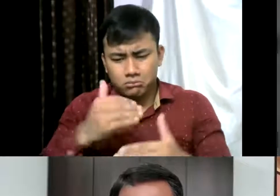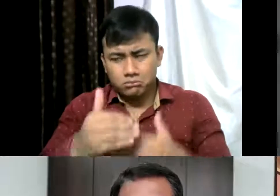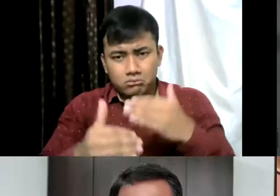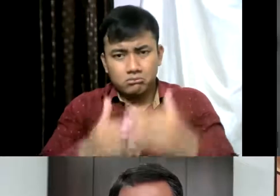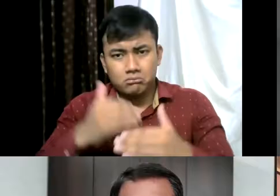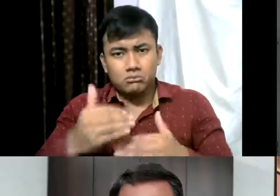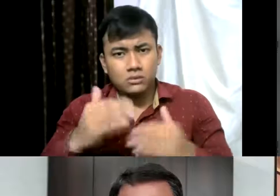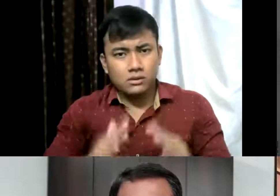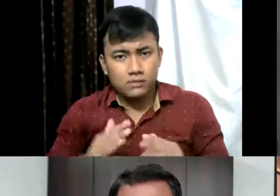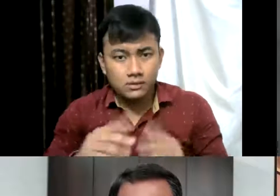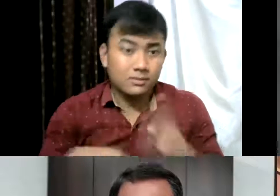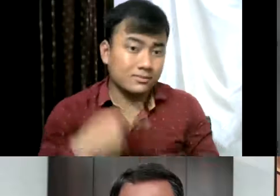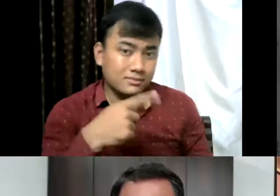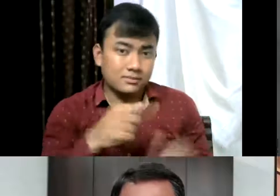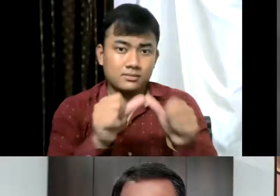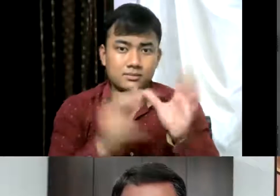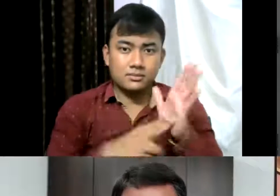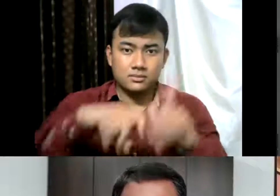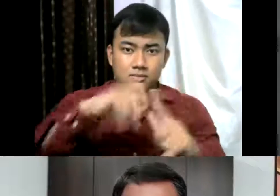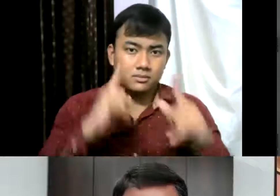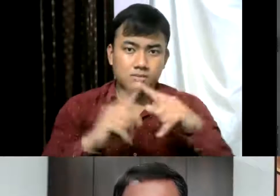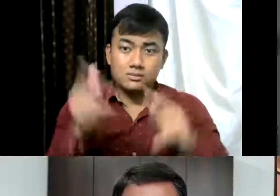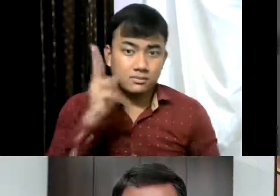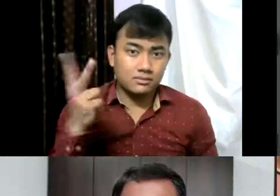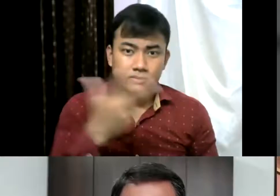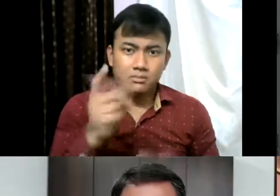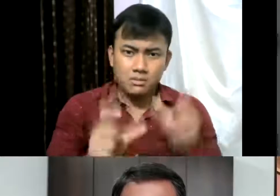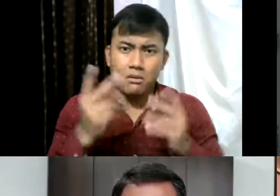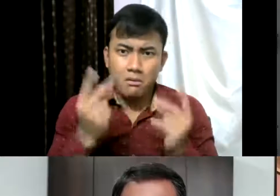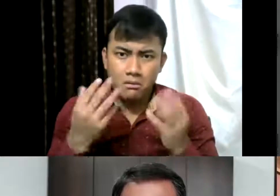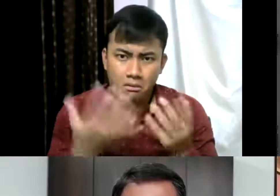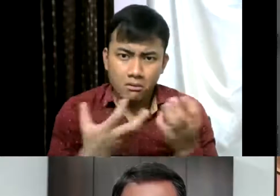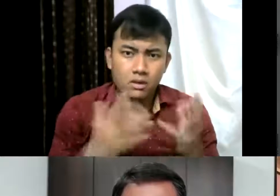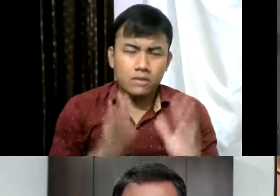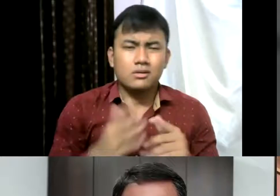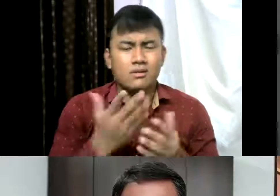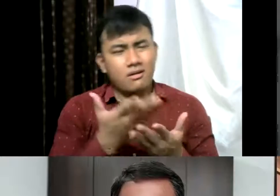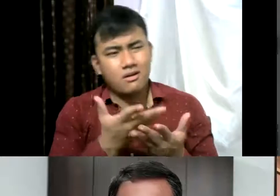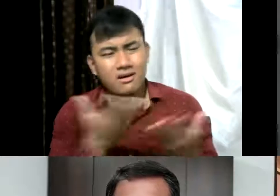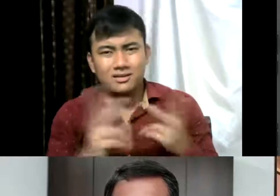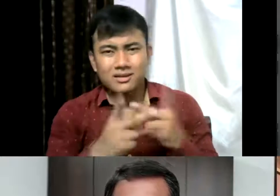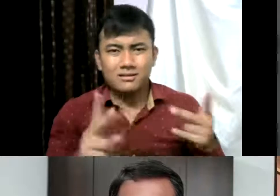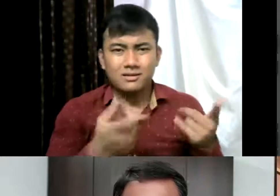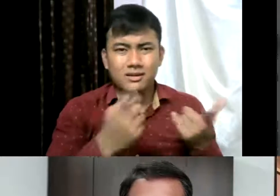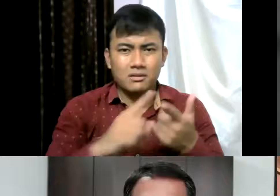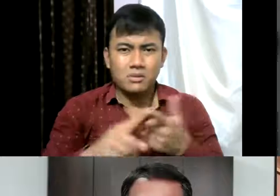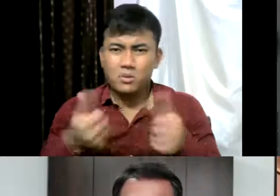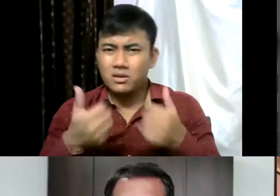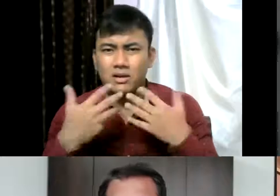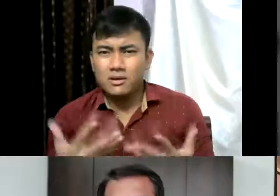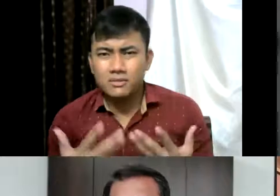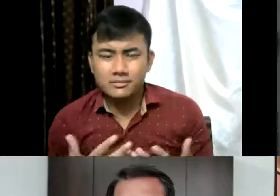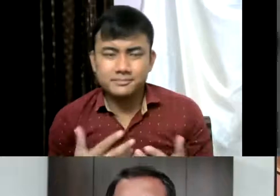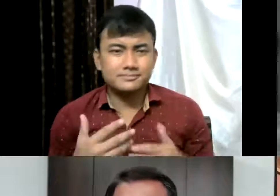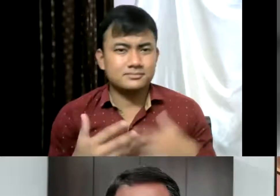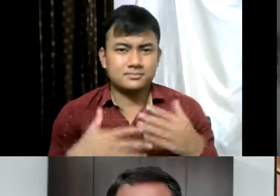No, but Ankit said that we are all super horny. So how do these multiple truths exist together? And also, how do